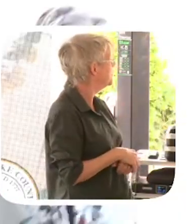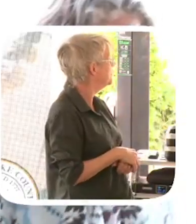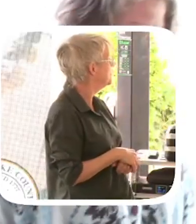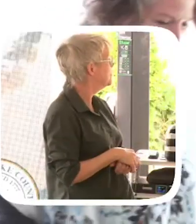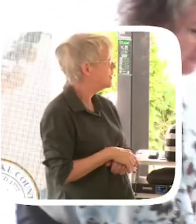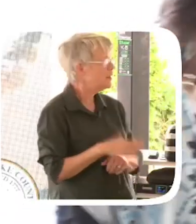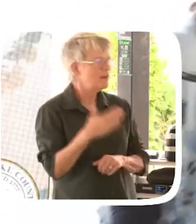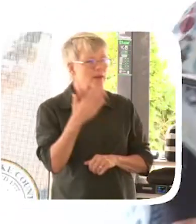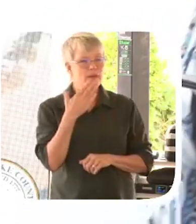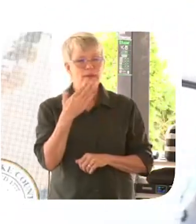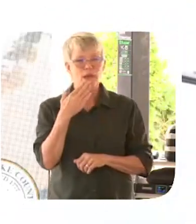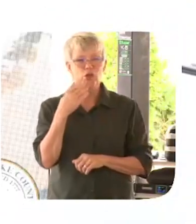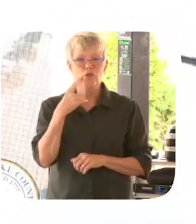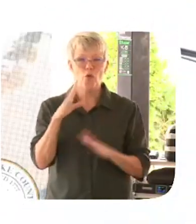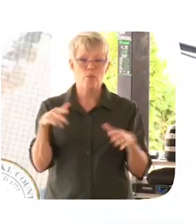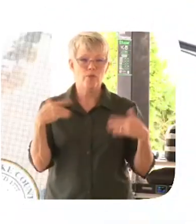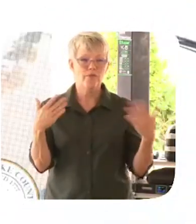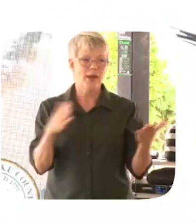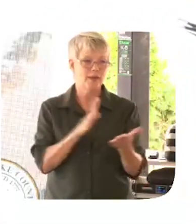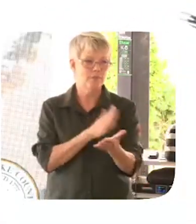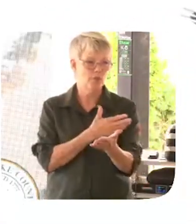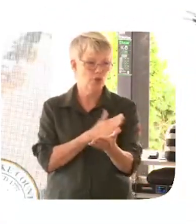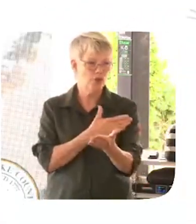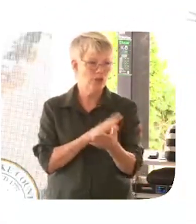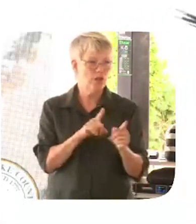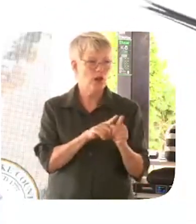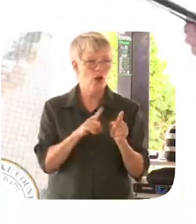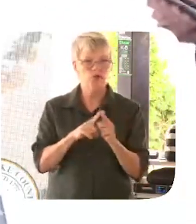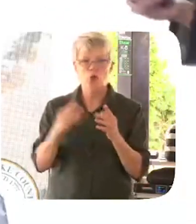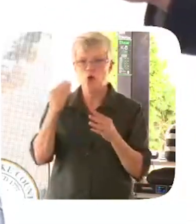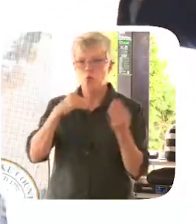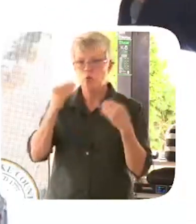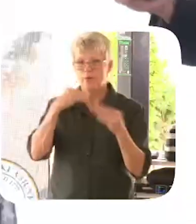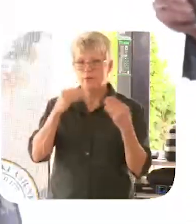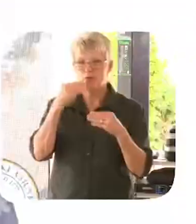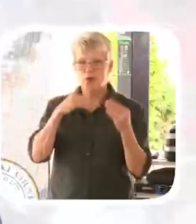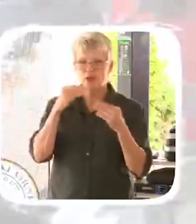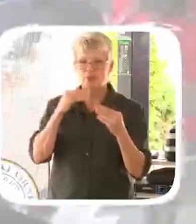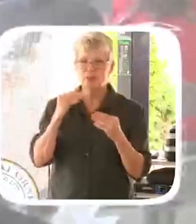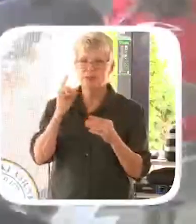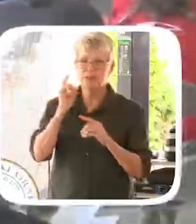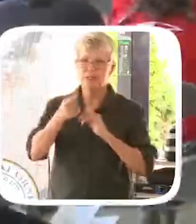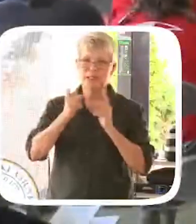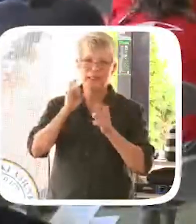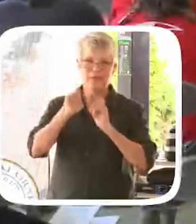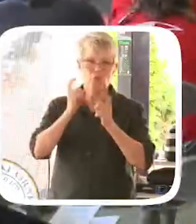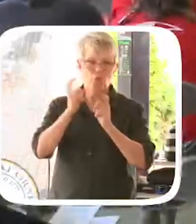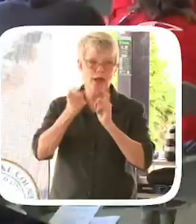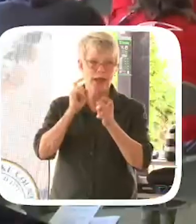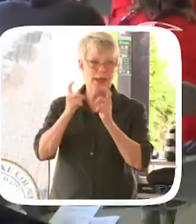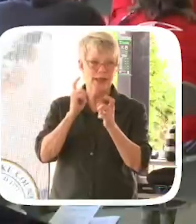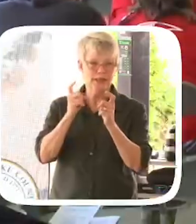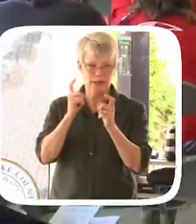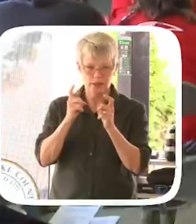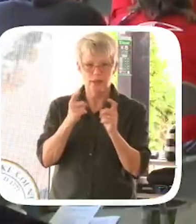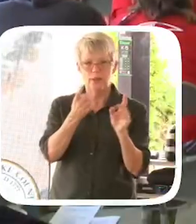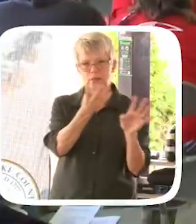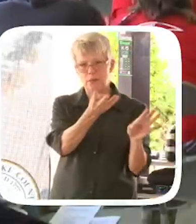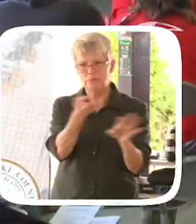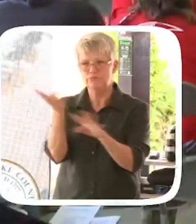right. Thank you guys for providing some music. Don't forget your refreshments, the giveaways over here to the right